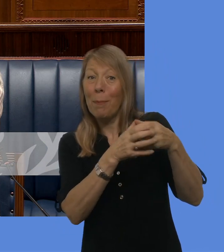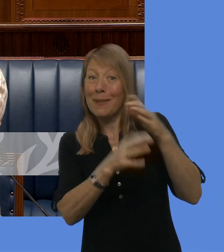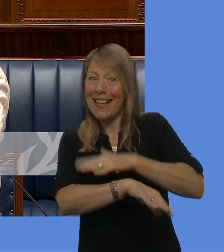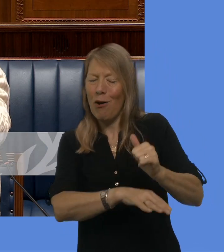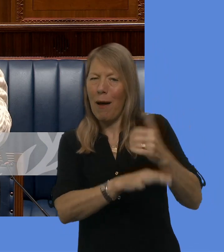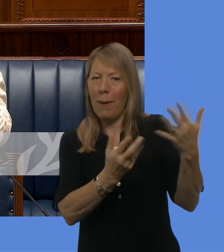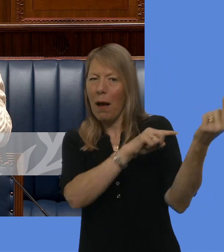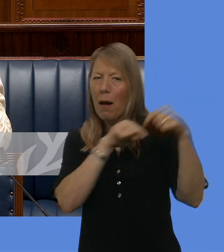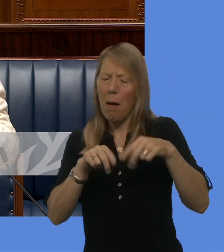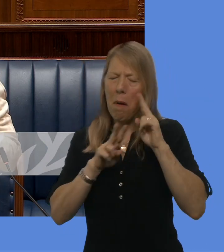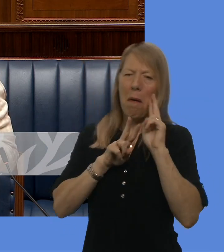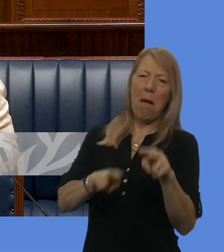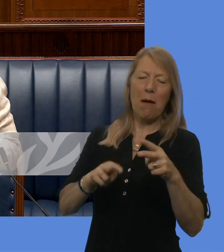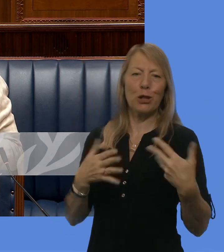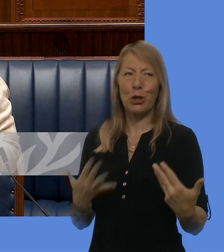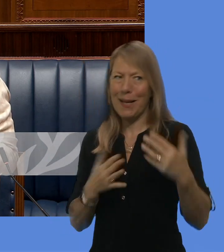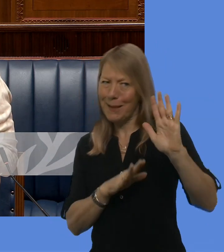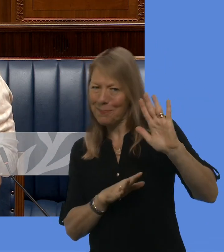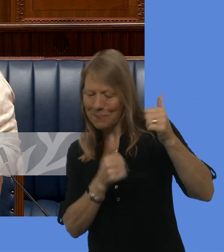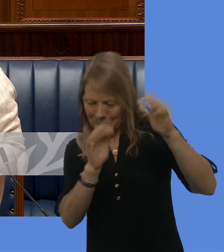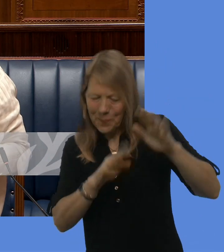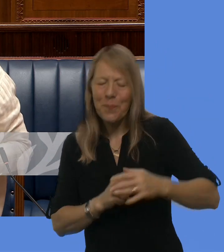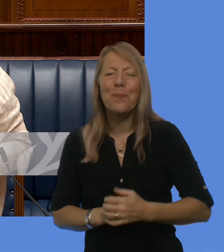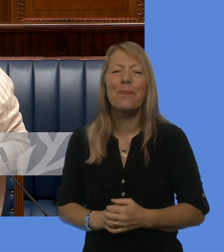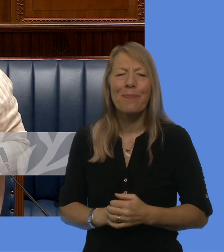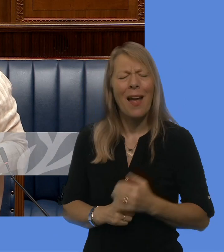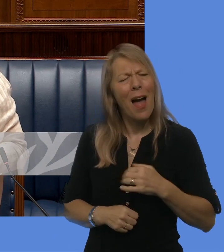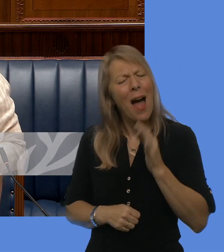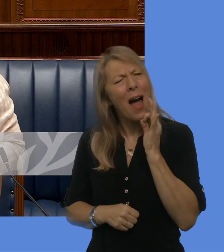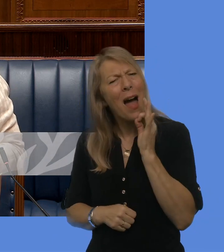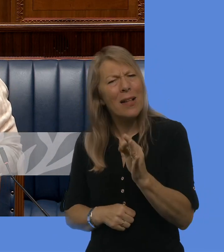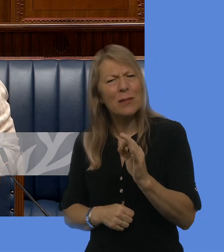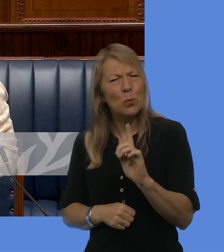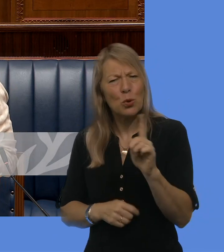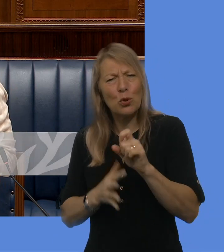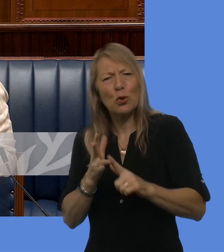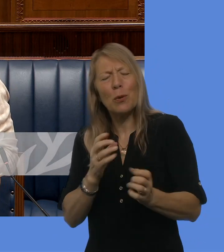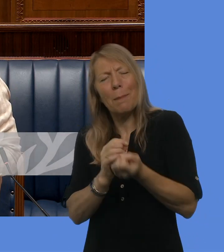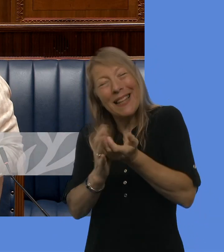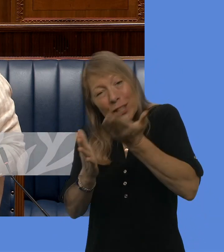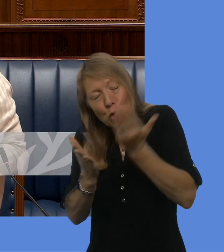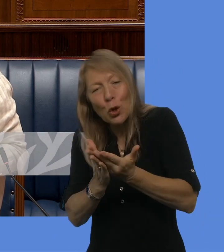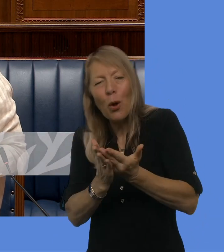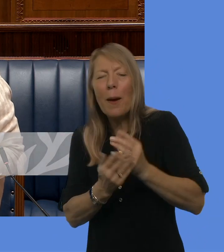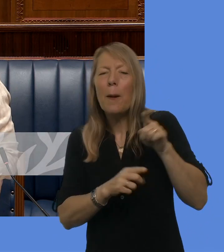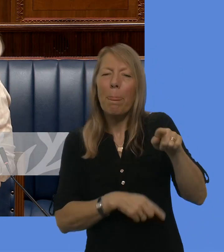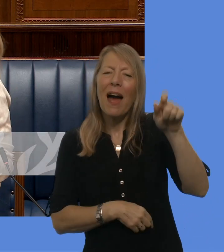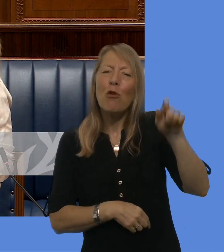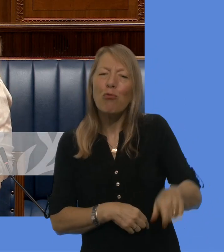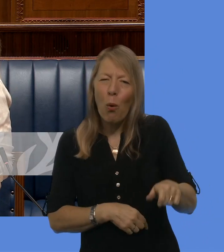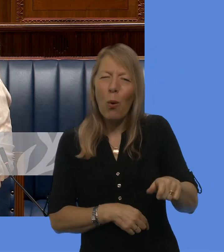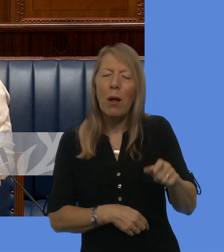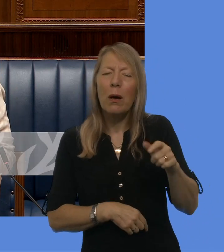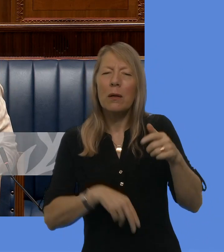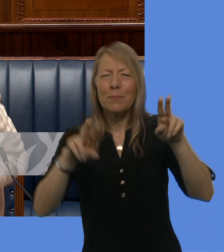to ask the Minister, what steps have you taken to ensure the role of the Victims of Crime Commissioner-designate is fully functioning before it's put